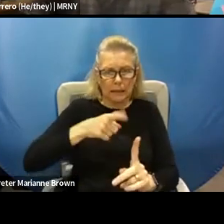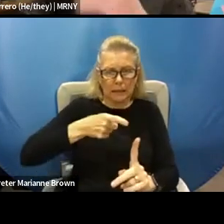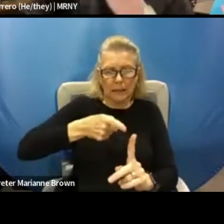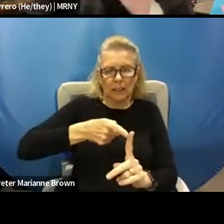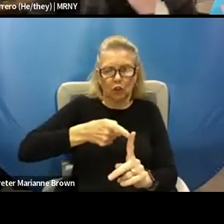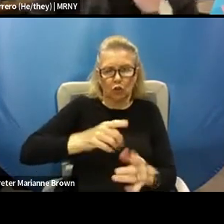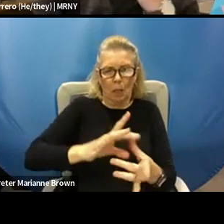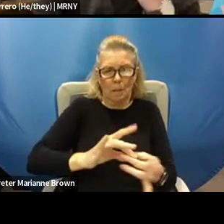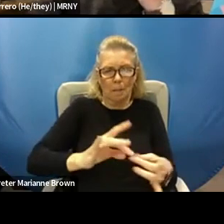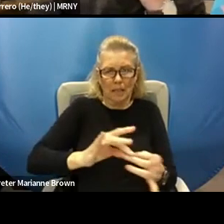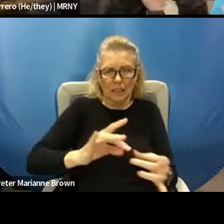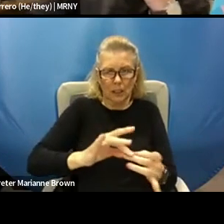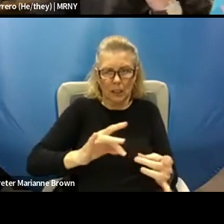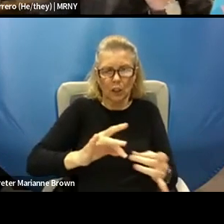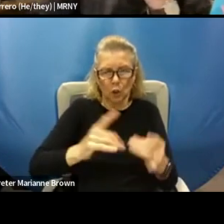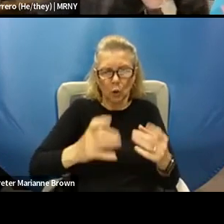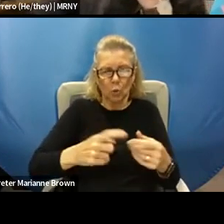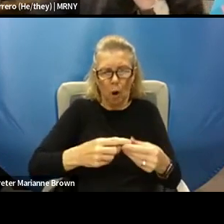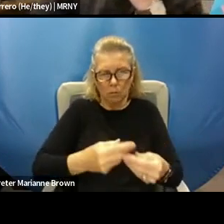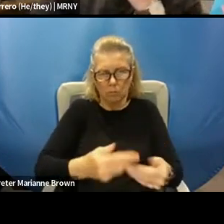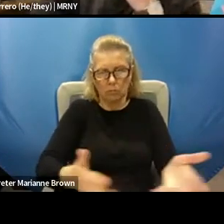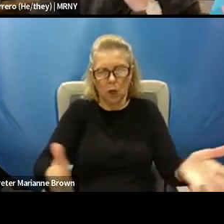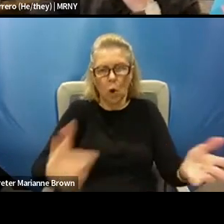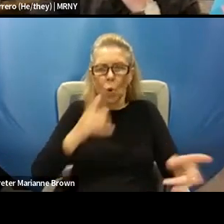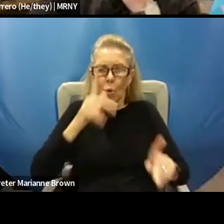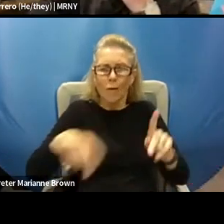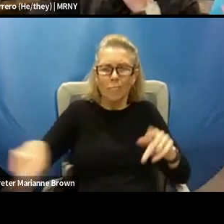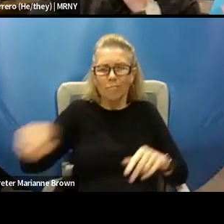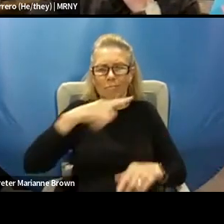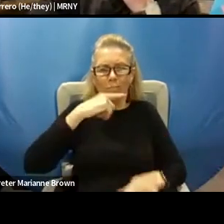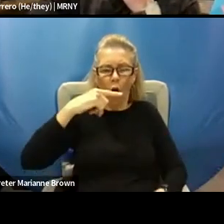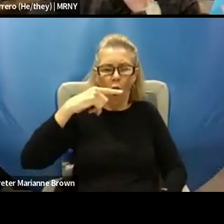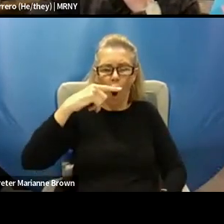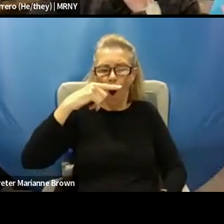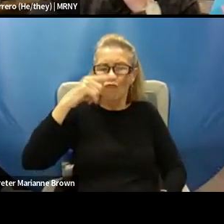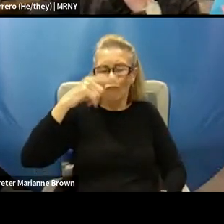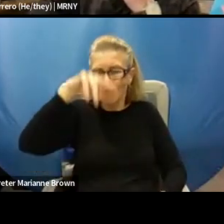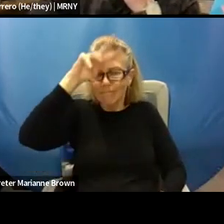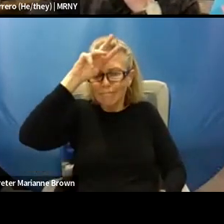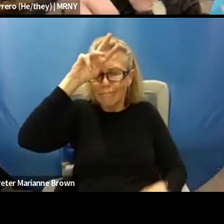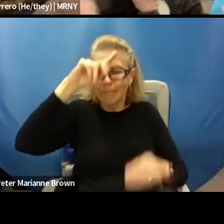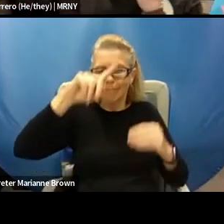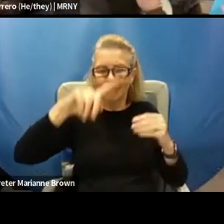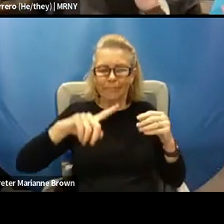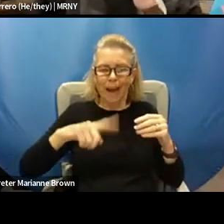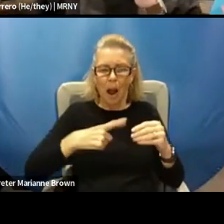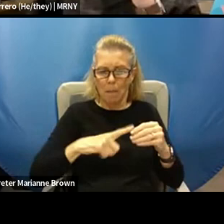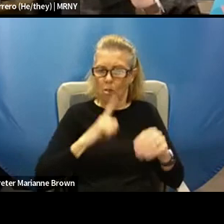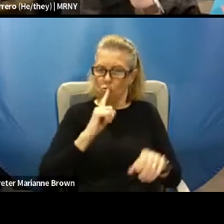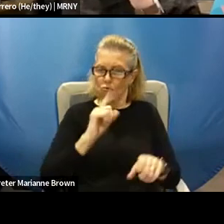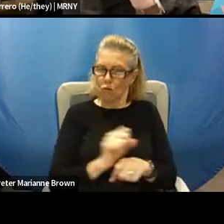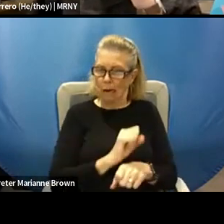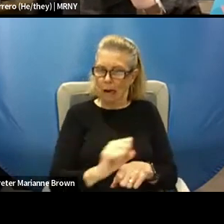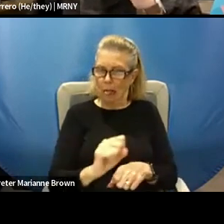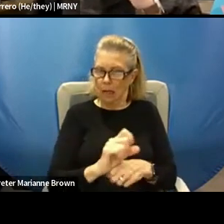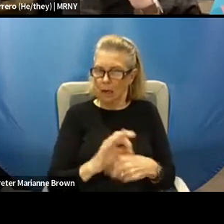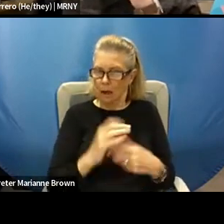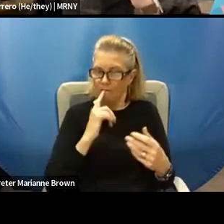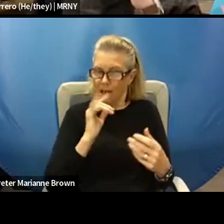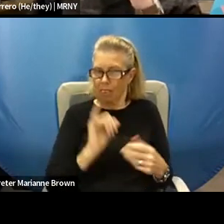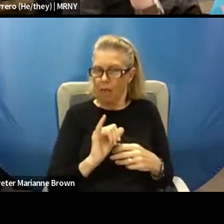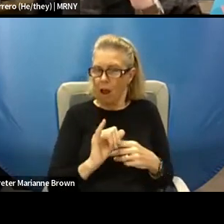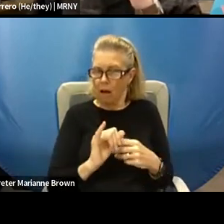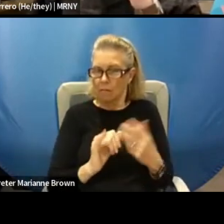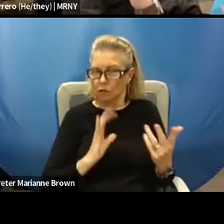convey to people who are ignorant to reality of being a trans individual in America? And the second part of that